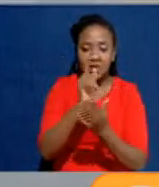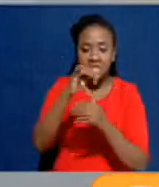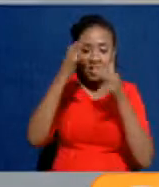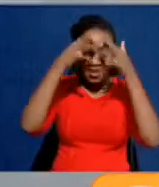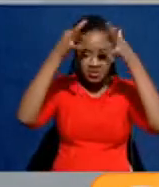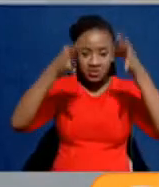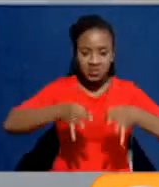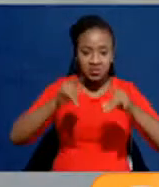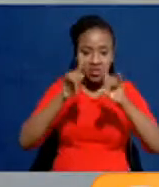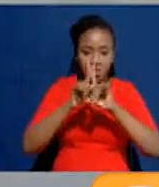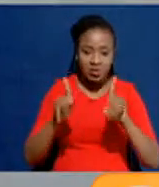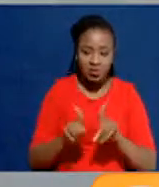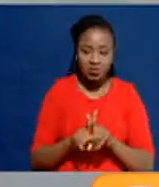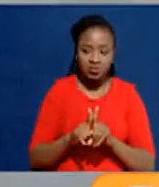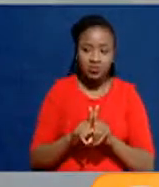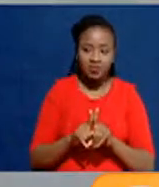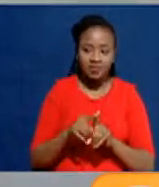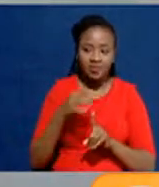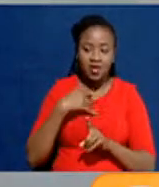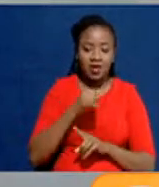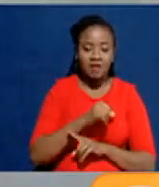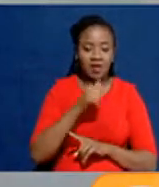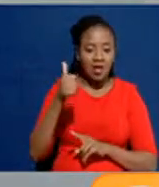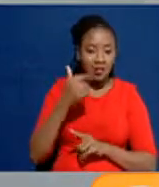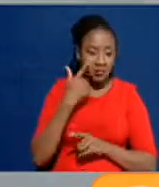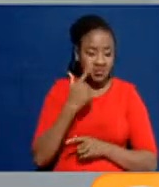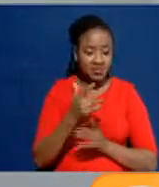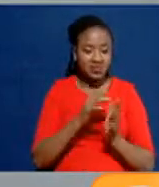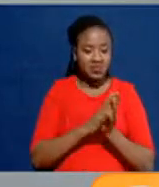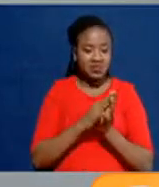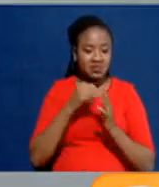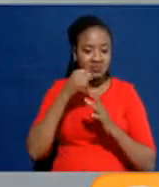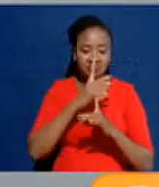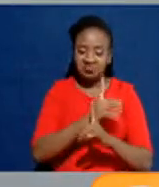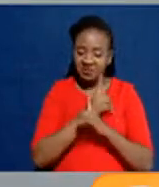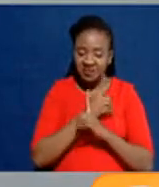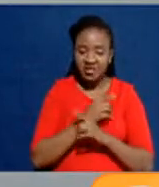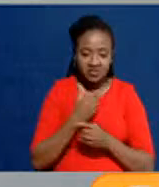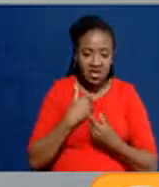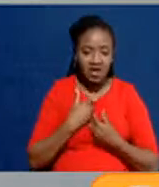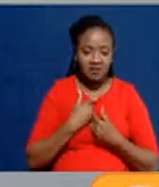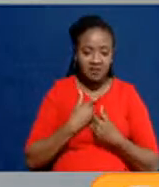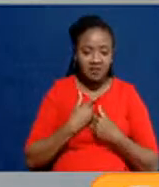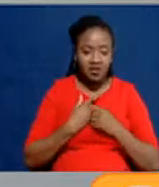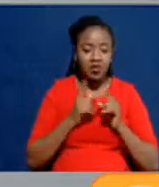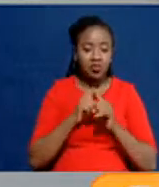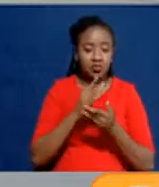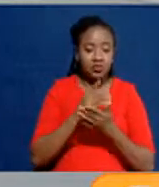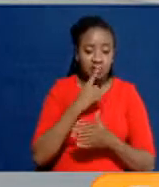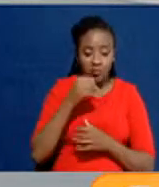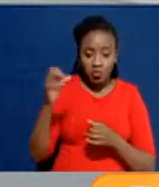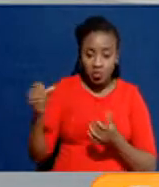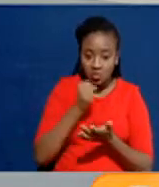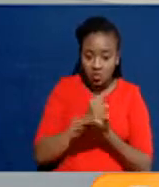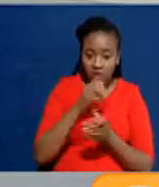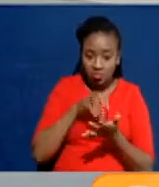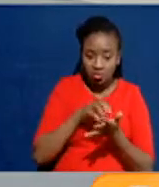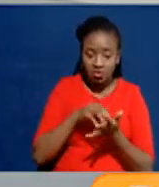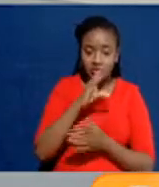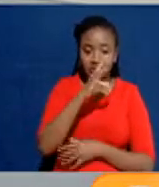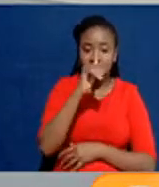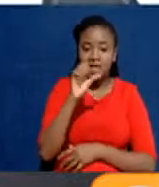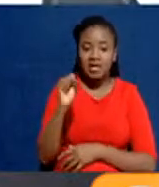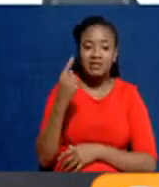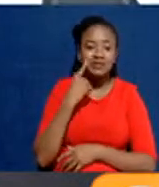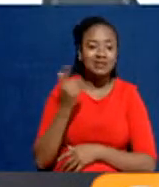of course, we're seeing a spirited defense from, in fact, some of those who were appointed as CASs. Let's listen to them